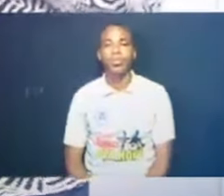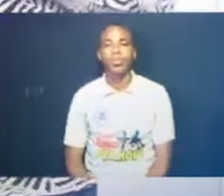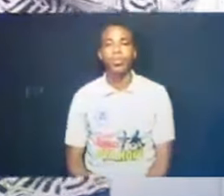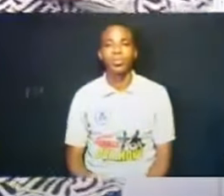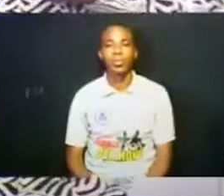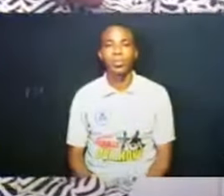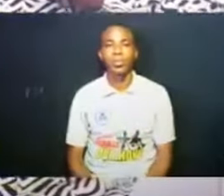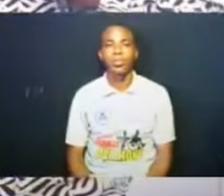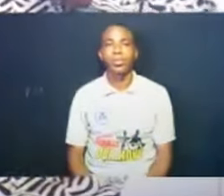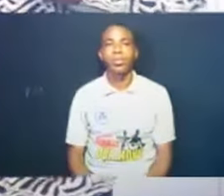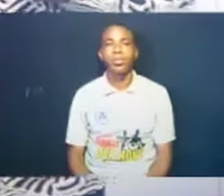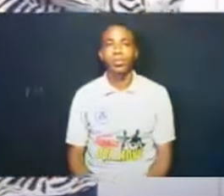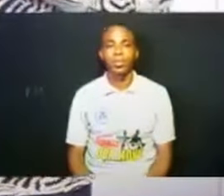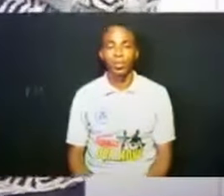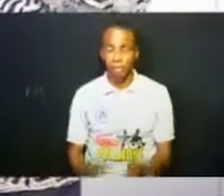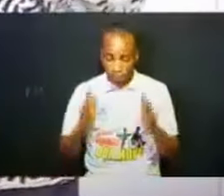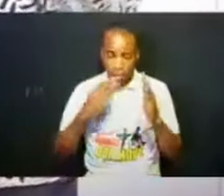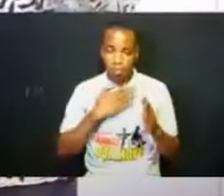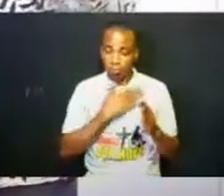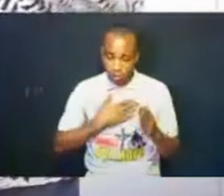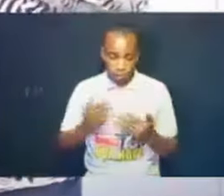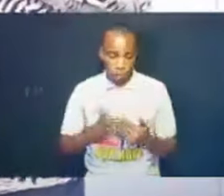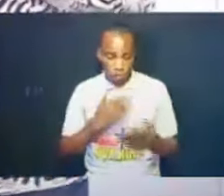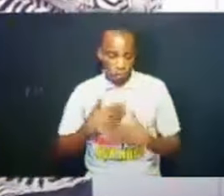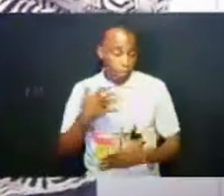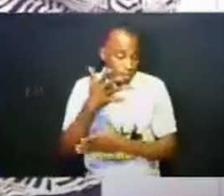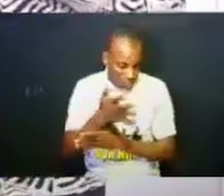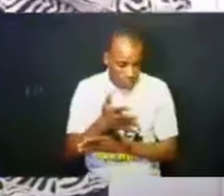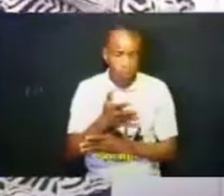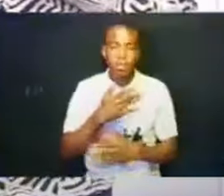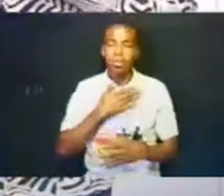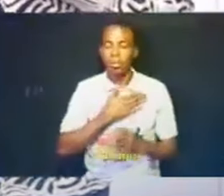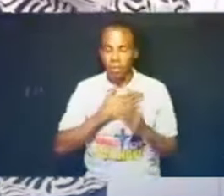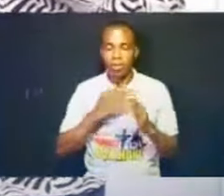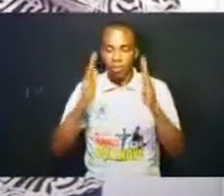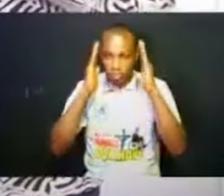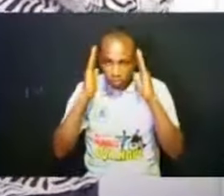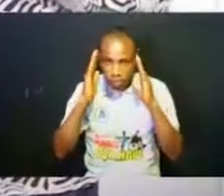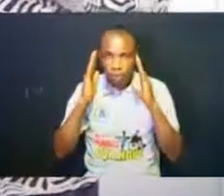Pay attention to what I say and turn your ears to my